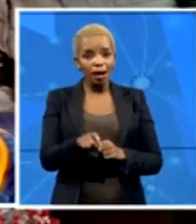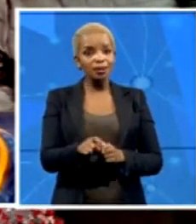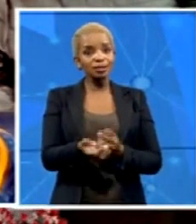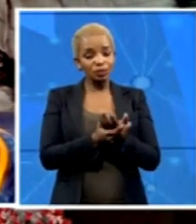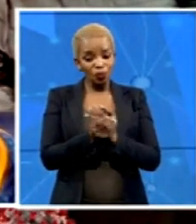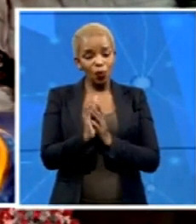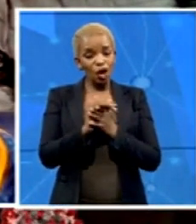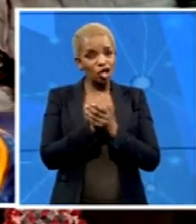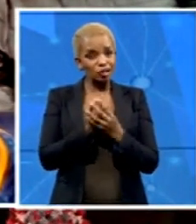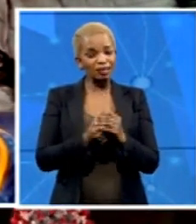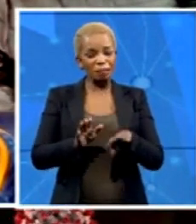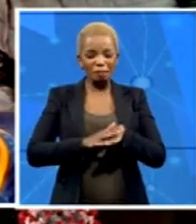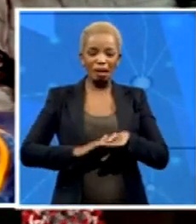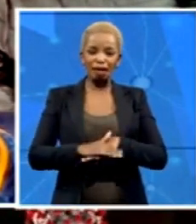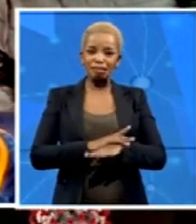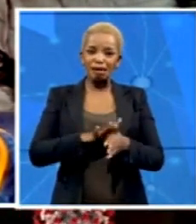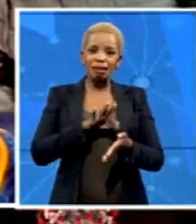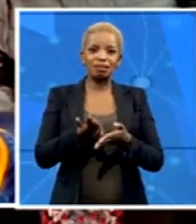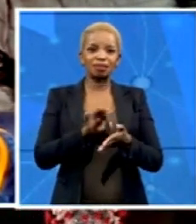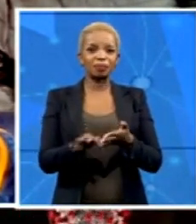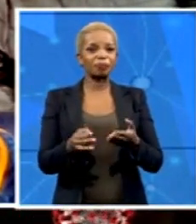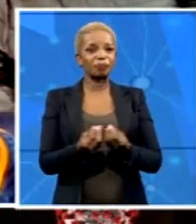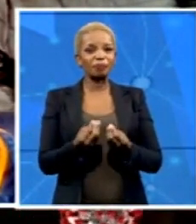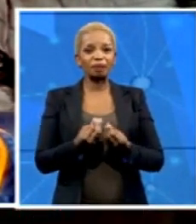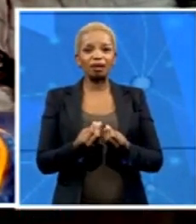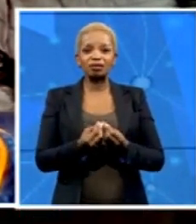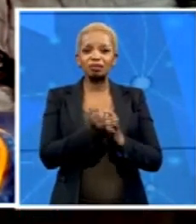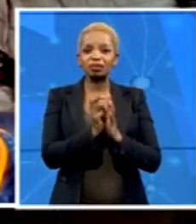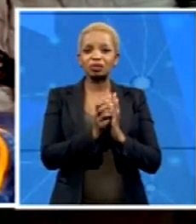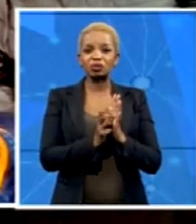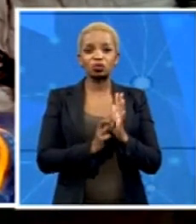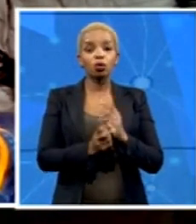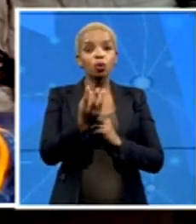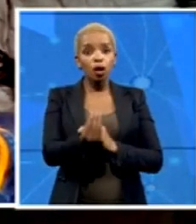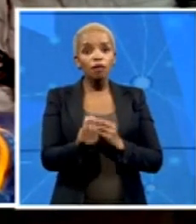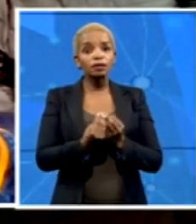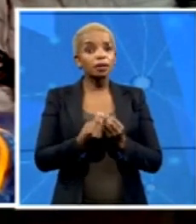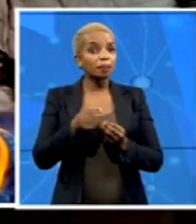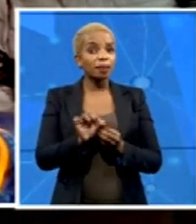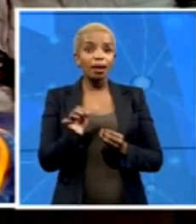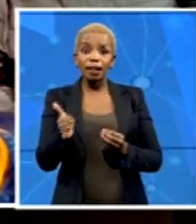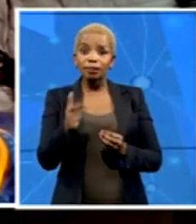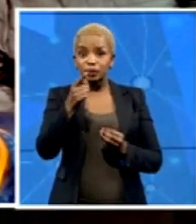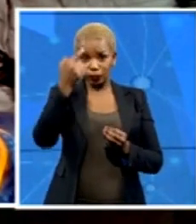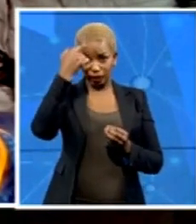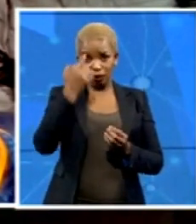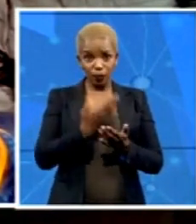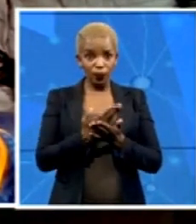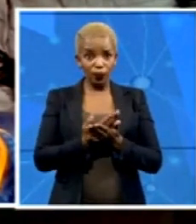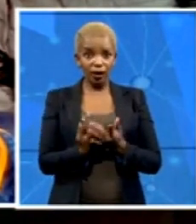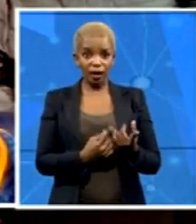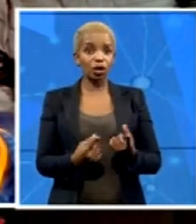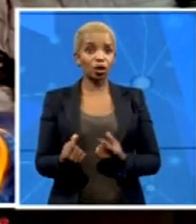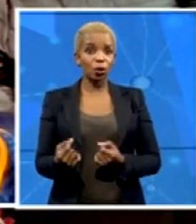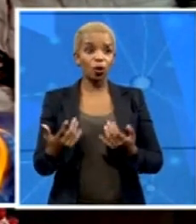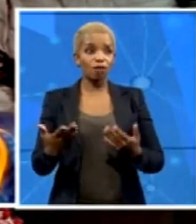will, you know, tend to say, is there anything else that we can do in order to, you know, combat COVID-19? But, you know, talk to us about